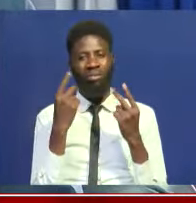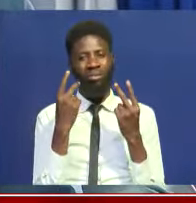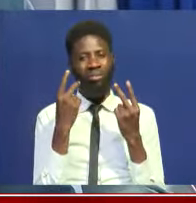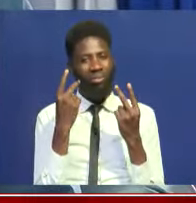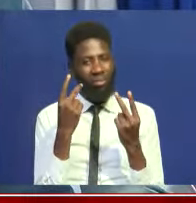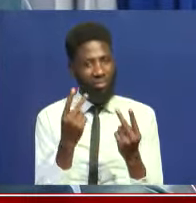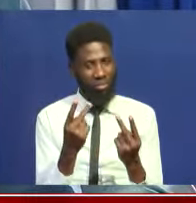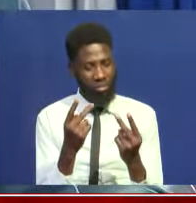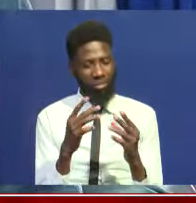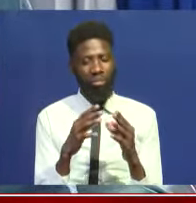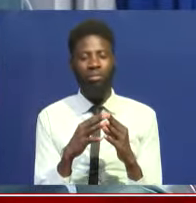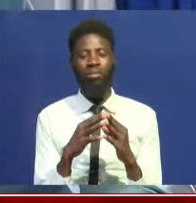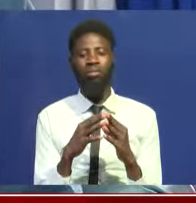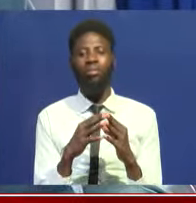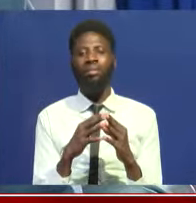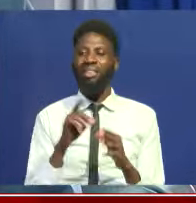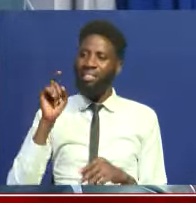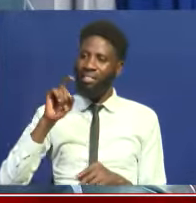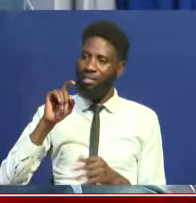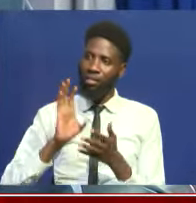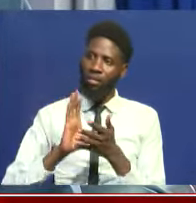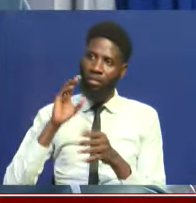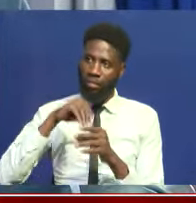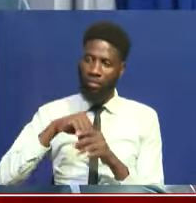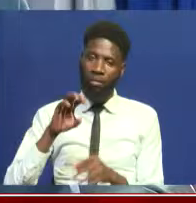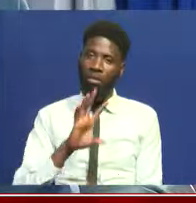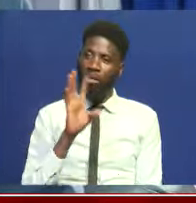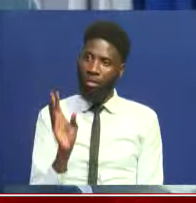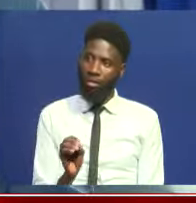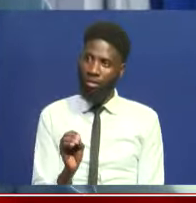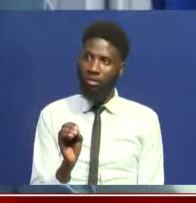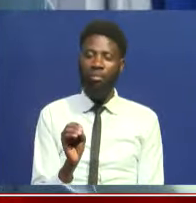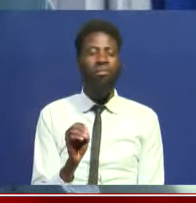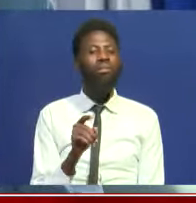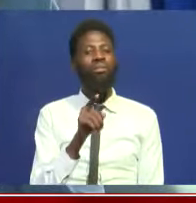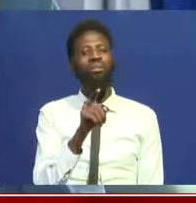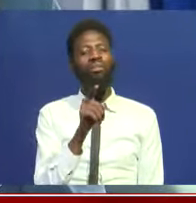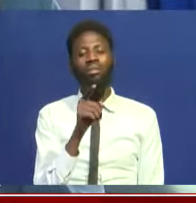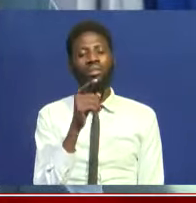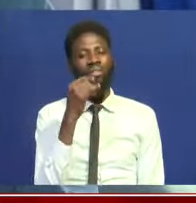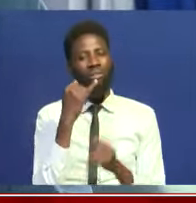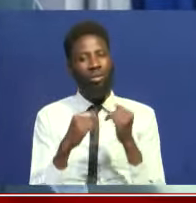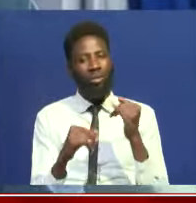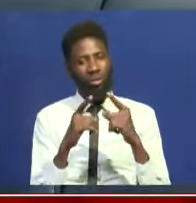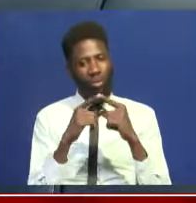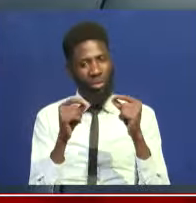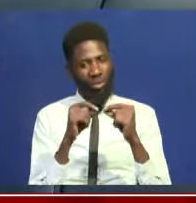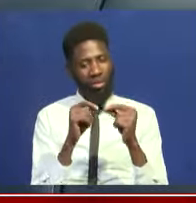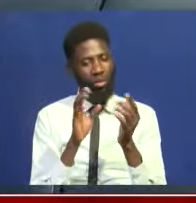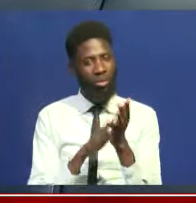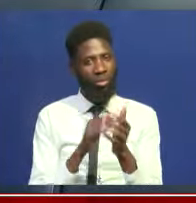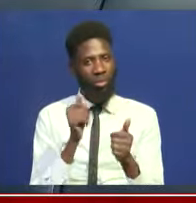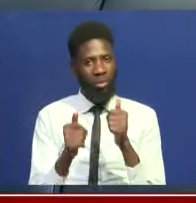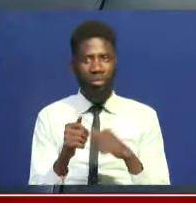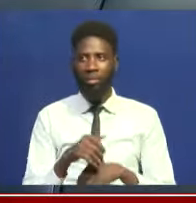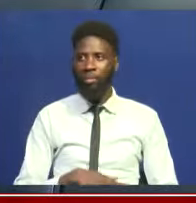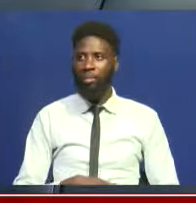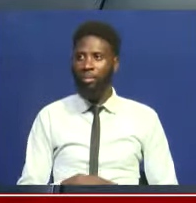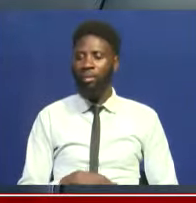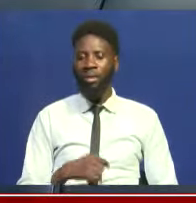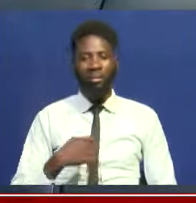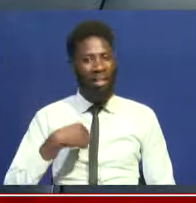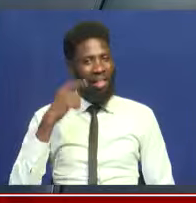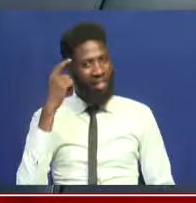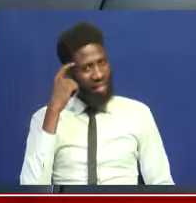is for investments, to bring investments into Africa. What would be your closing remarks on that? I think there's